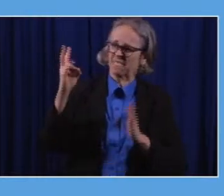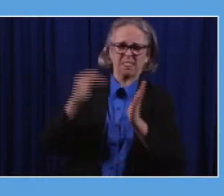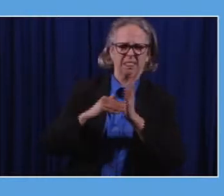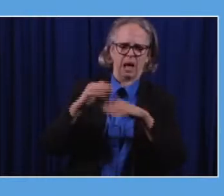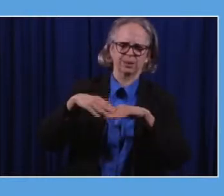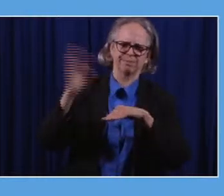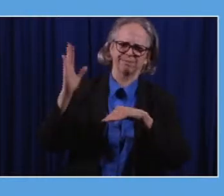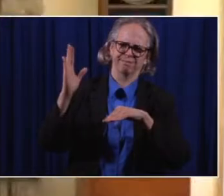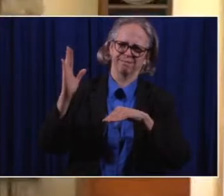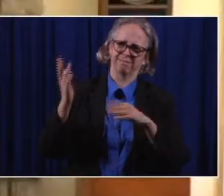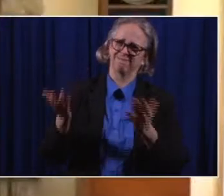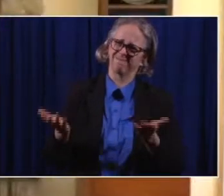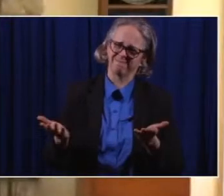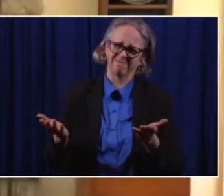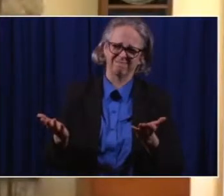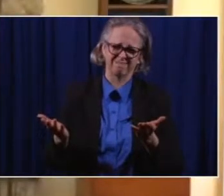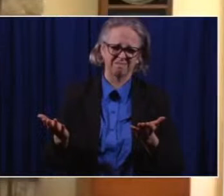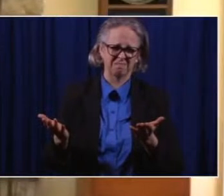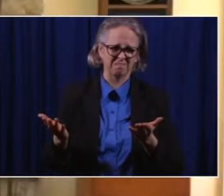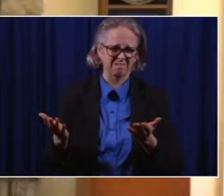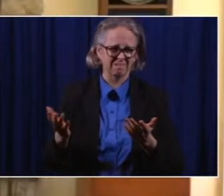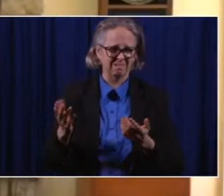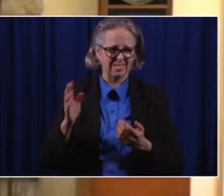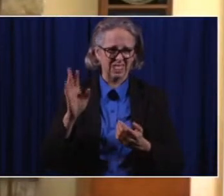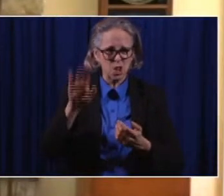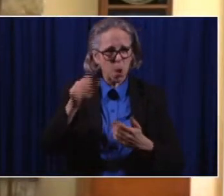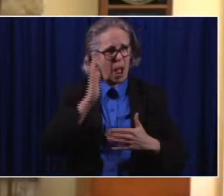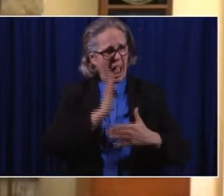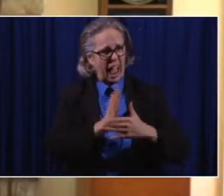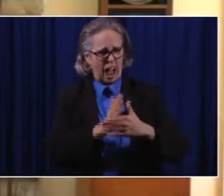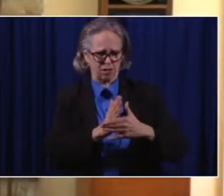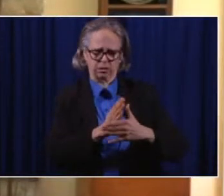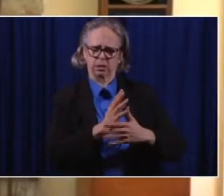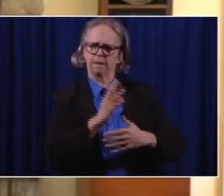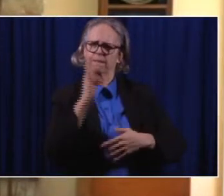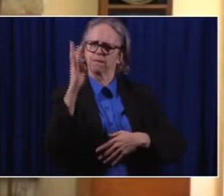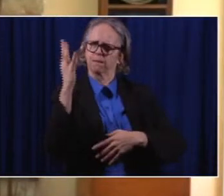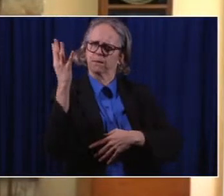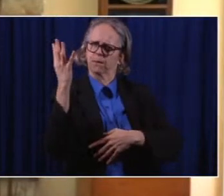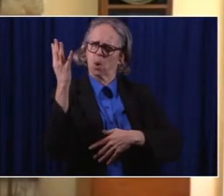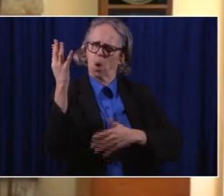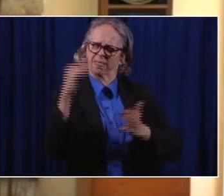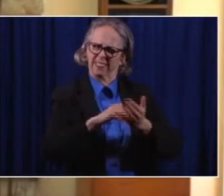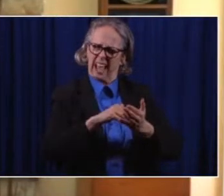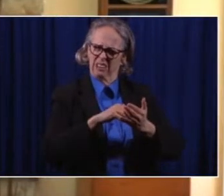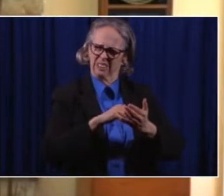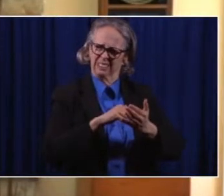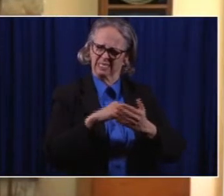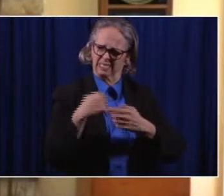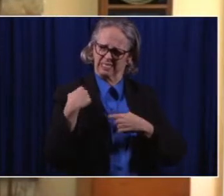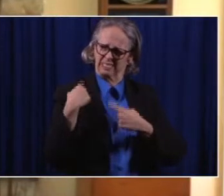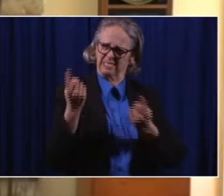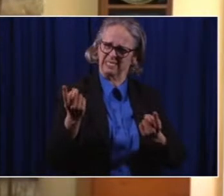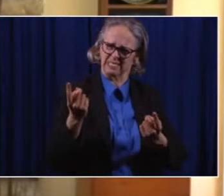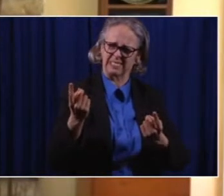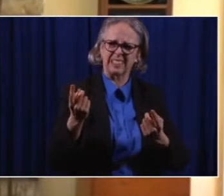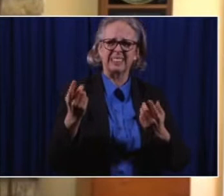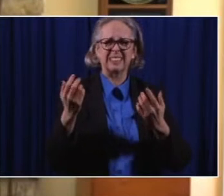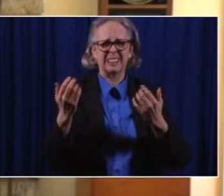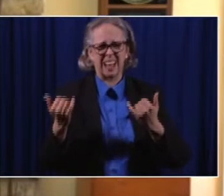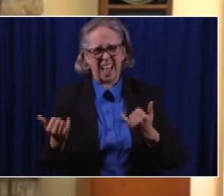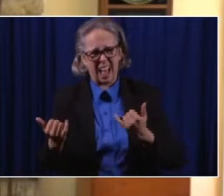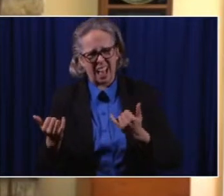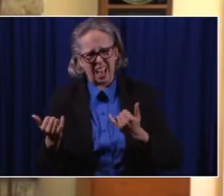is 4,000. So over 7,000 cases, a new high.